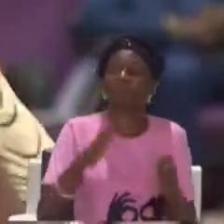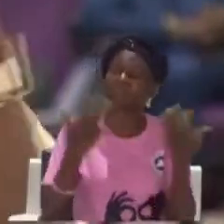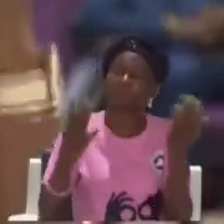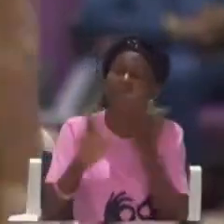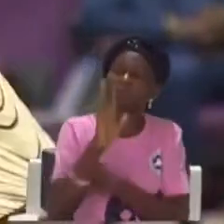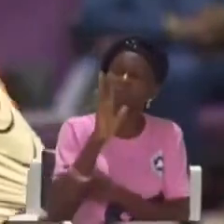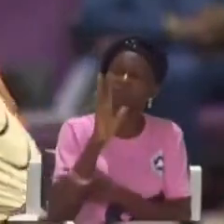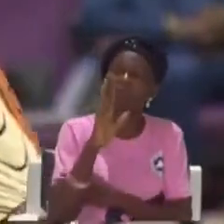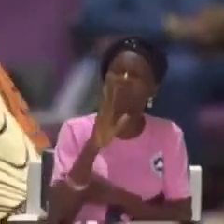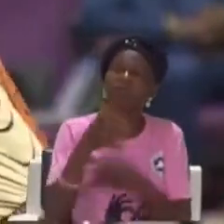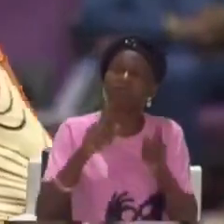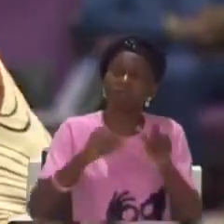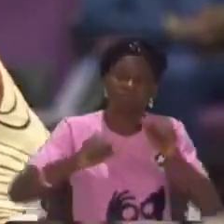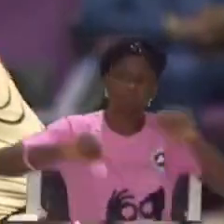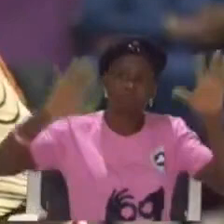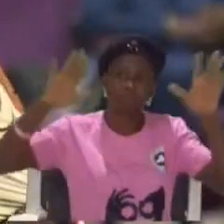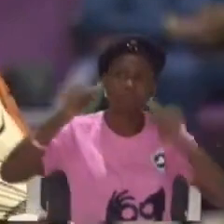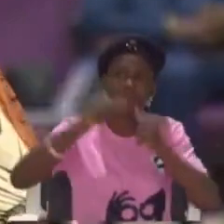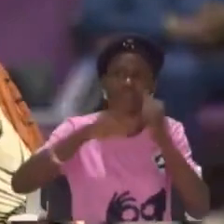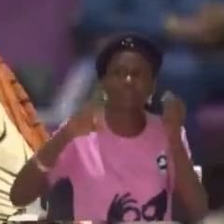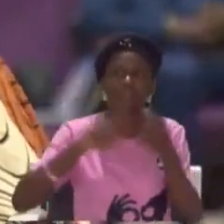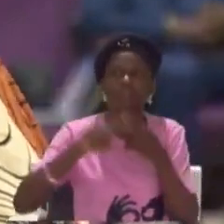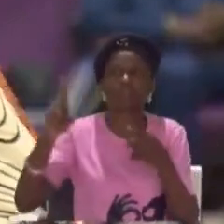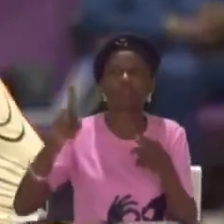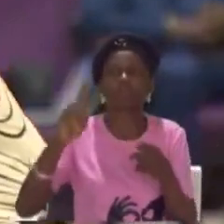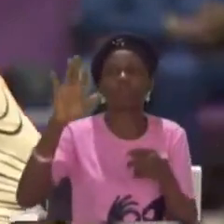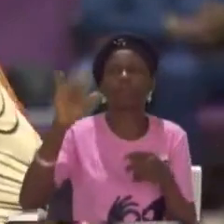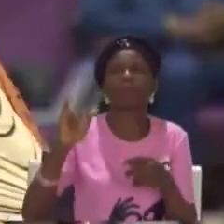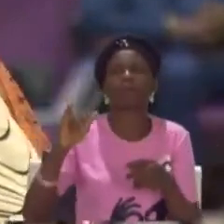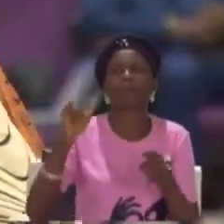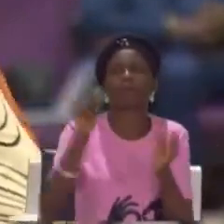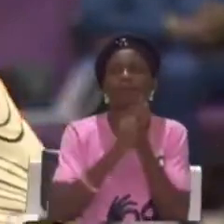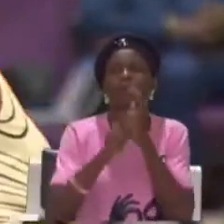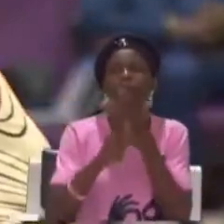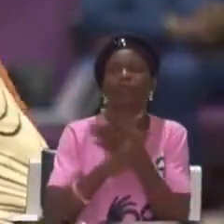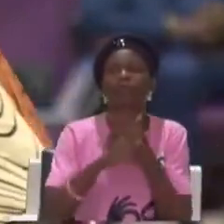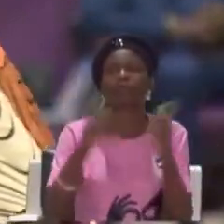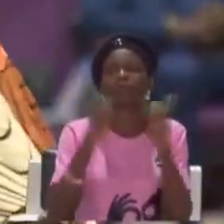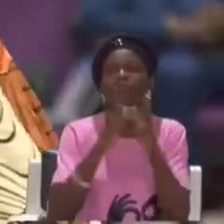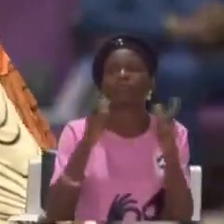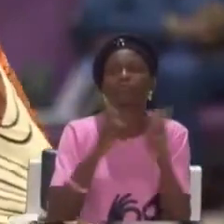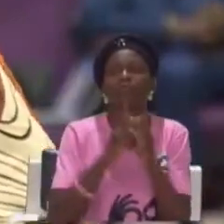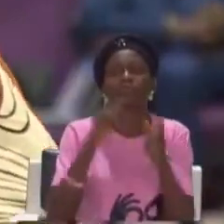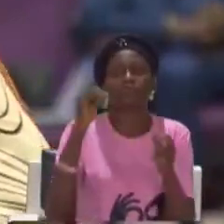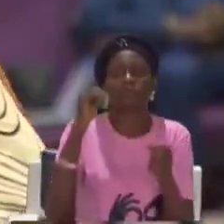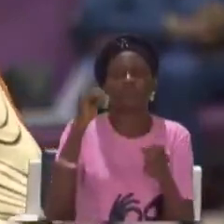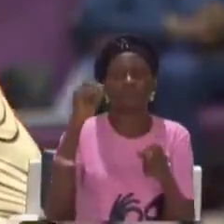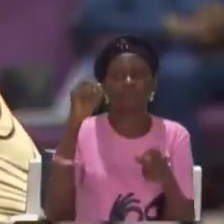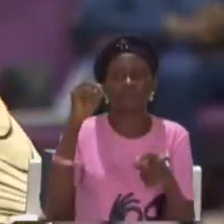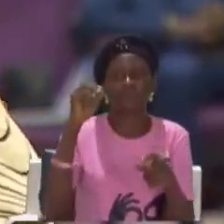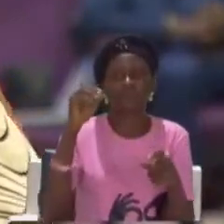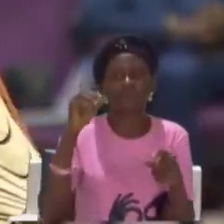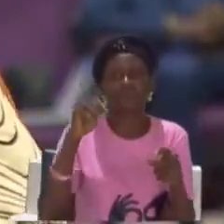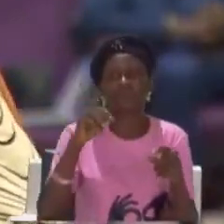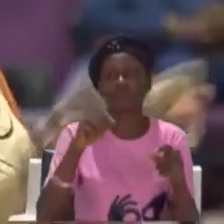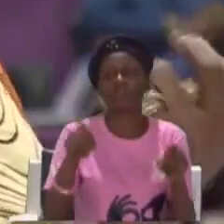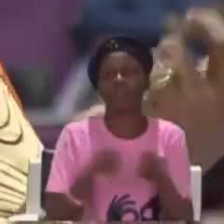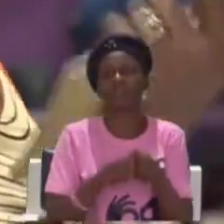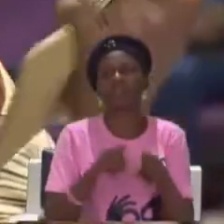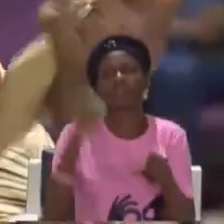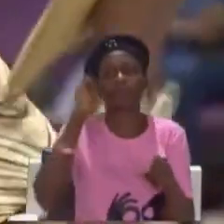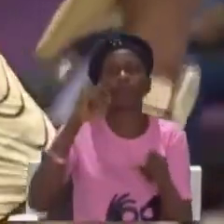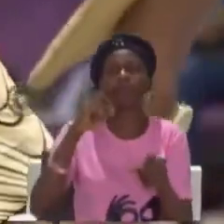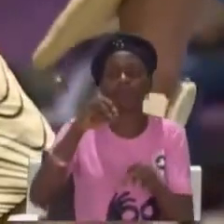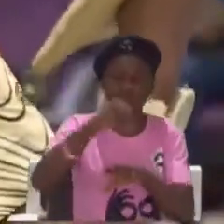me surrender everything to you. So by August convention, I was ordained as assistant pastor. And I told Lord